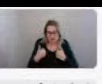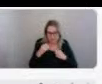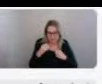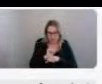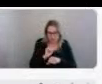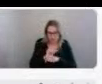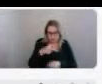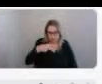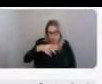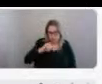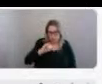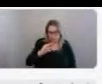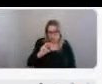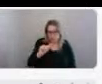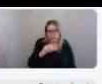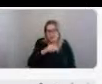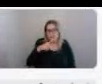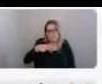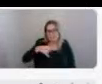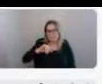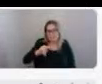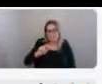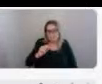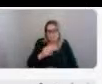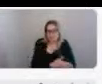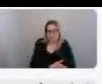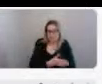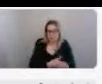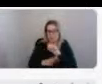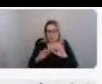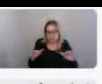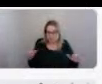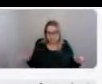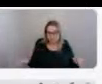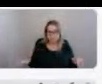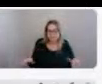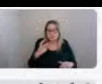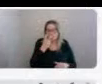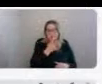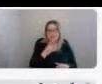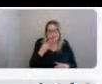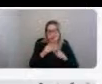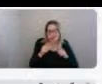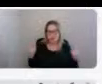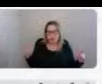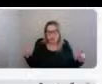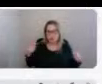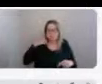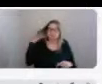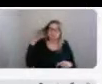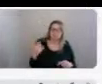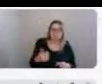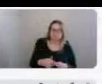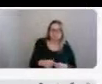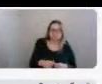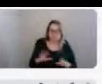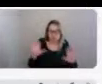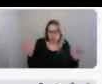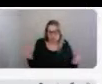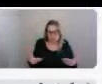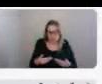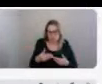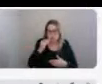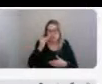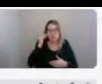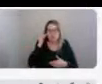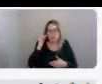across pima and pinal counties as a pediatric speech and language pathologist i've been welcomed into homes